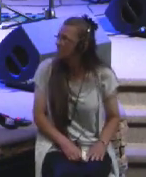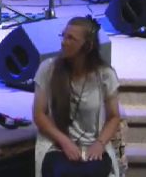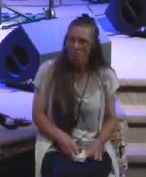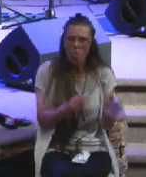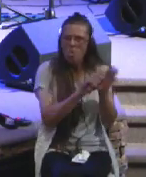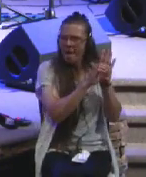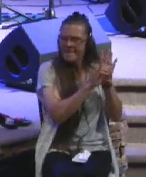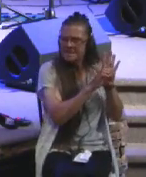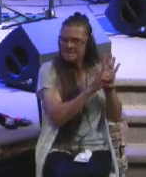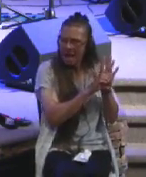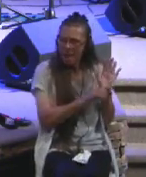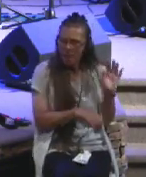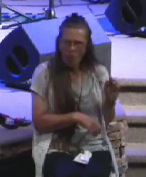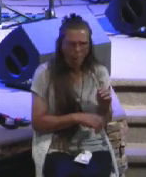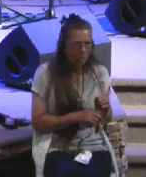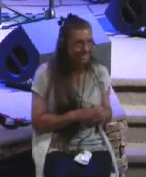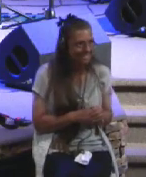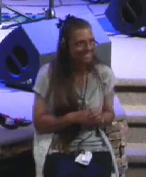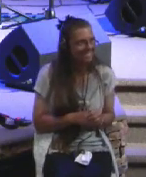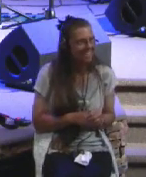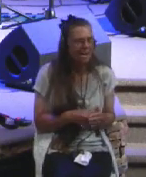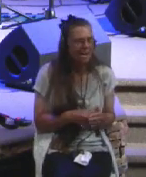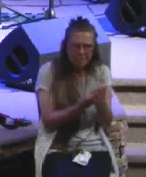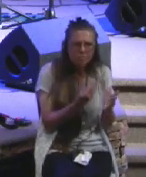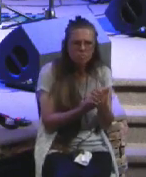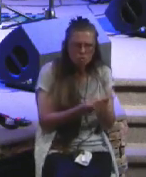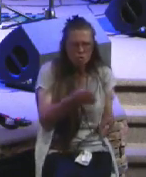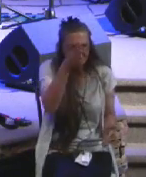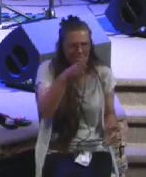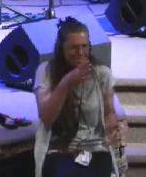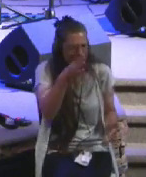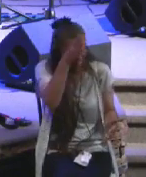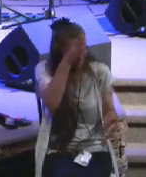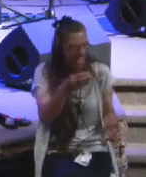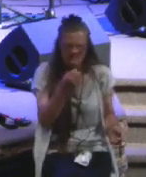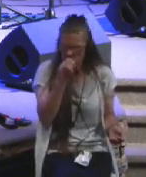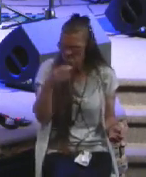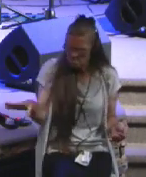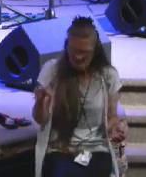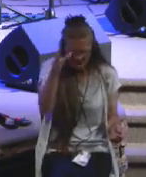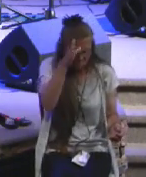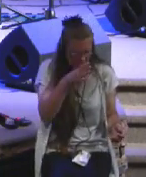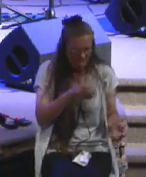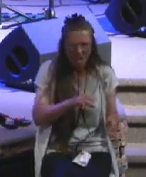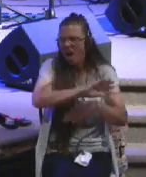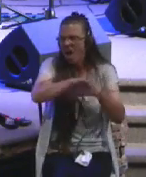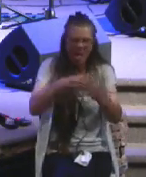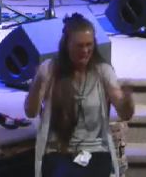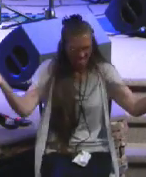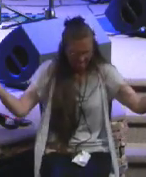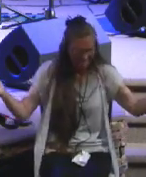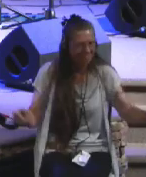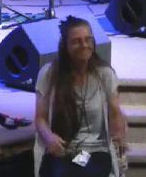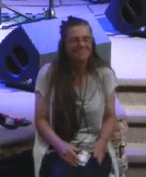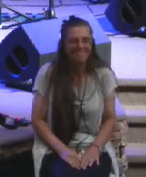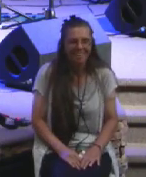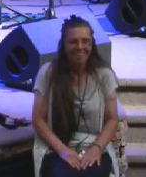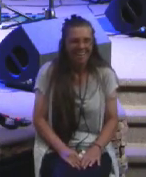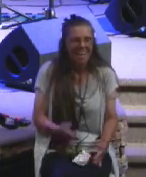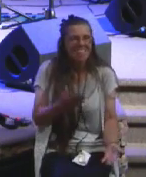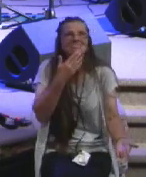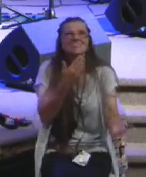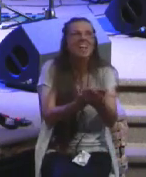have examples in the Bible of good parenting. Bad parenting, we have all that sort of thing. And